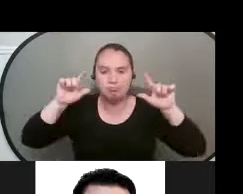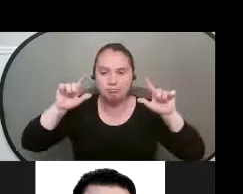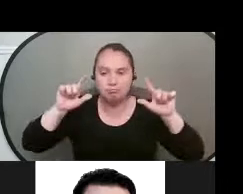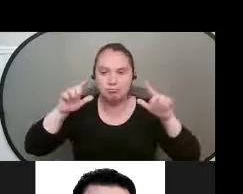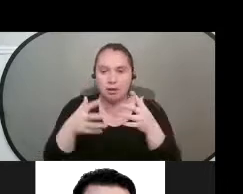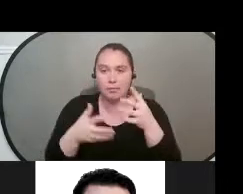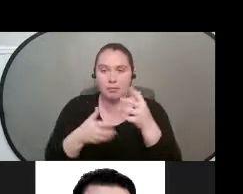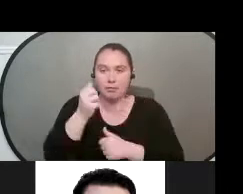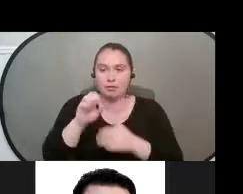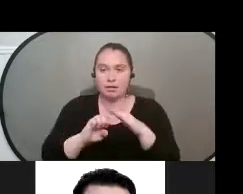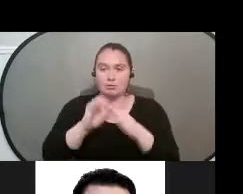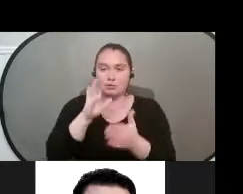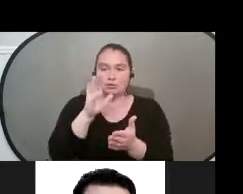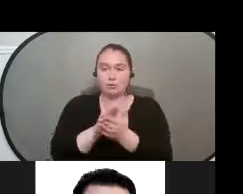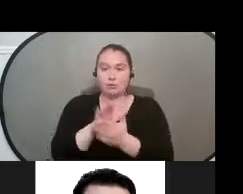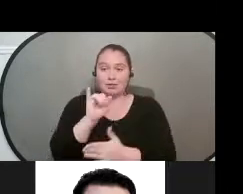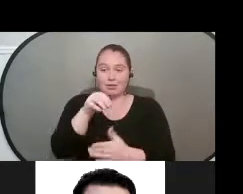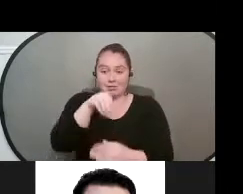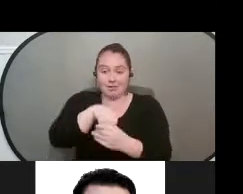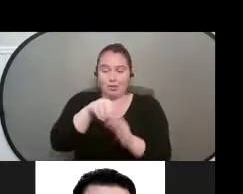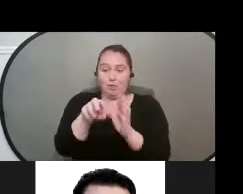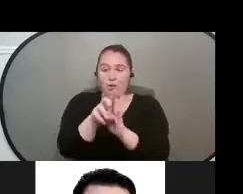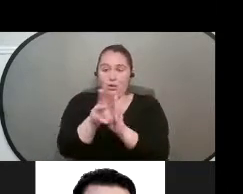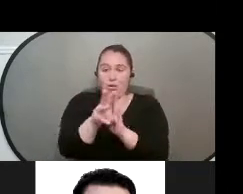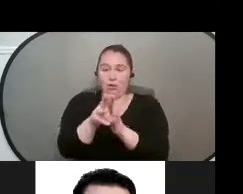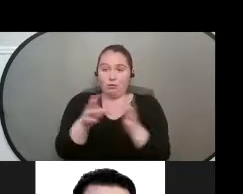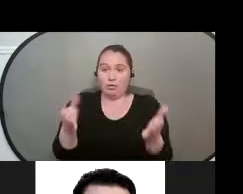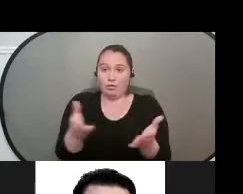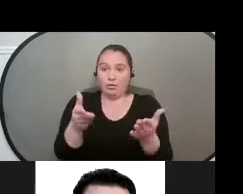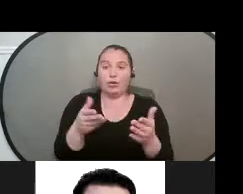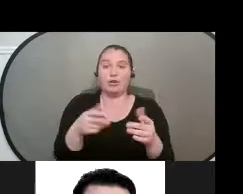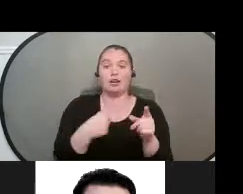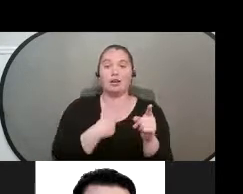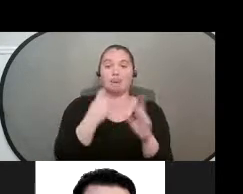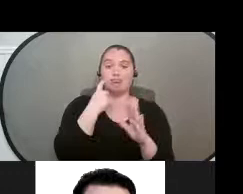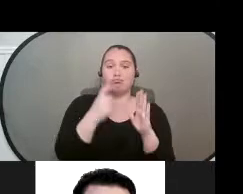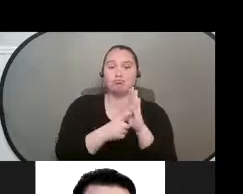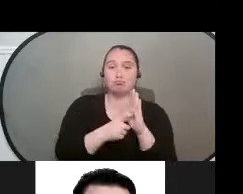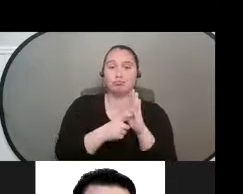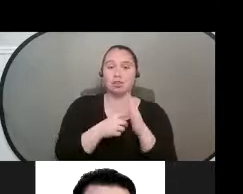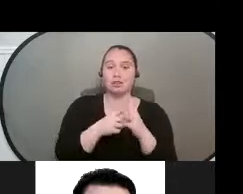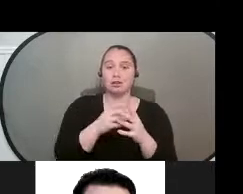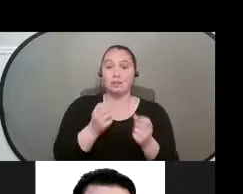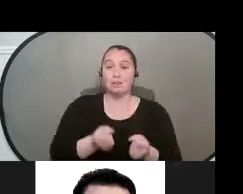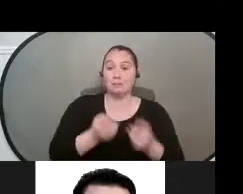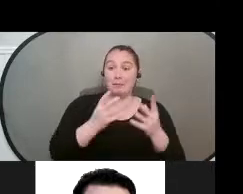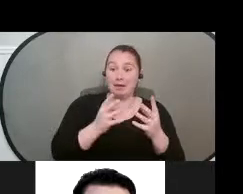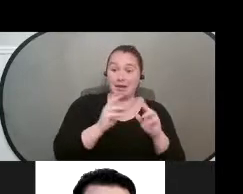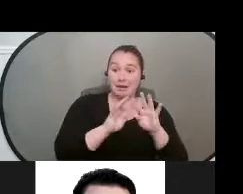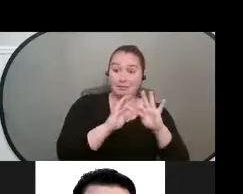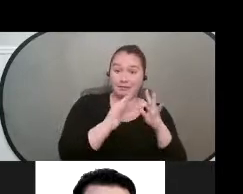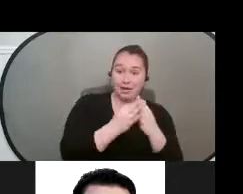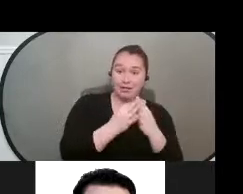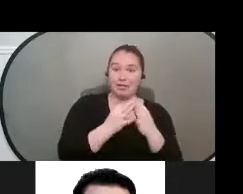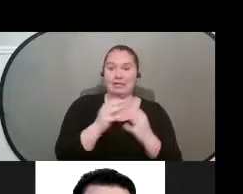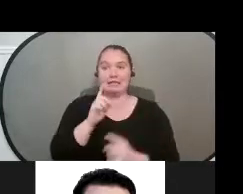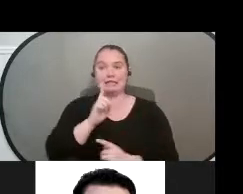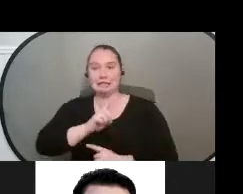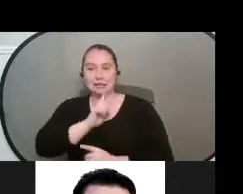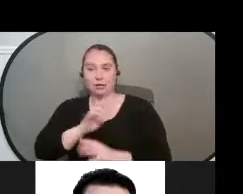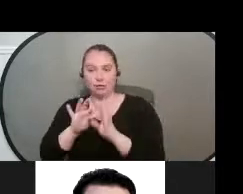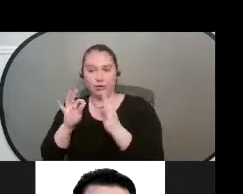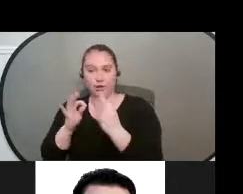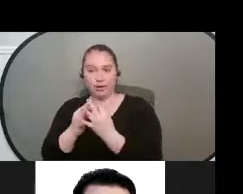of the elementary schools within Waco. We are tracking some multifamily and some single family, but you'll notice a